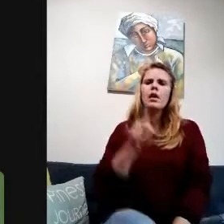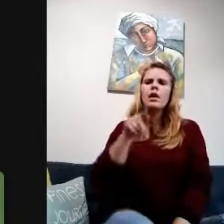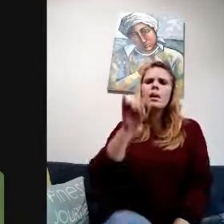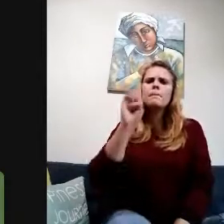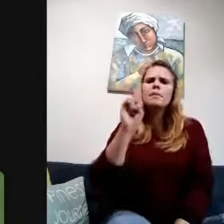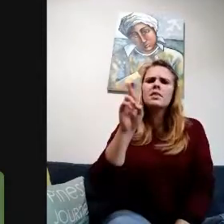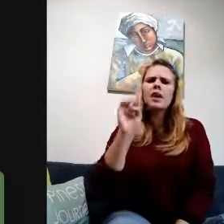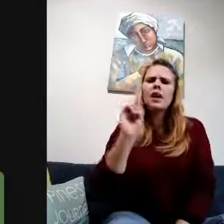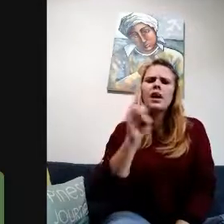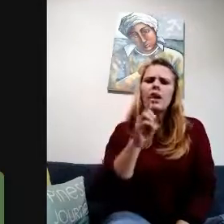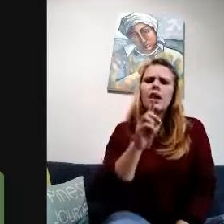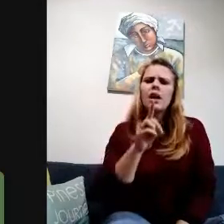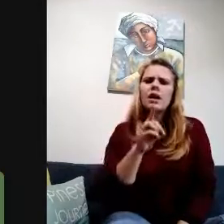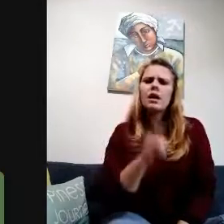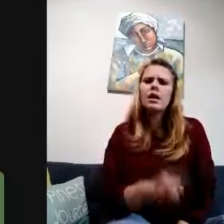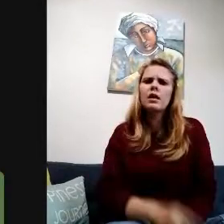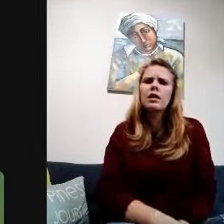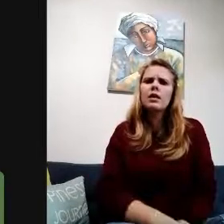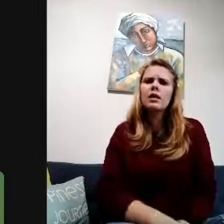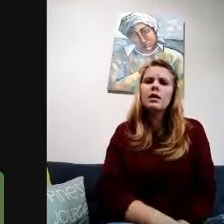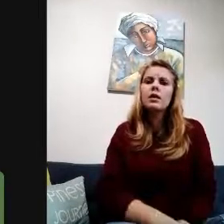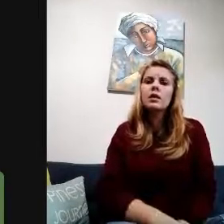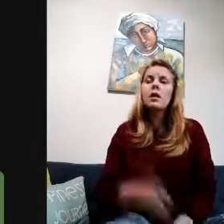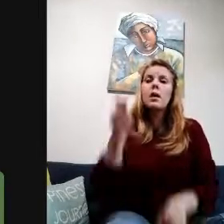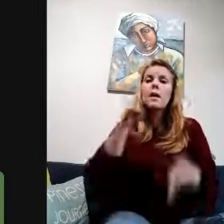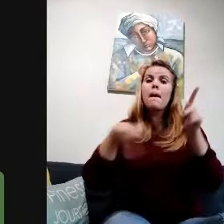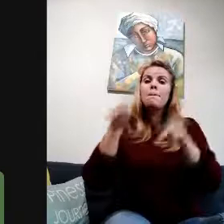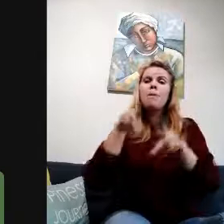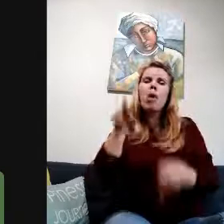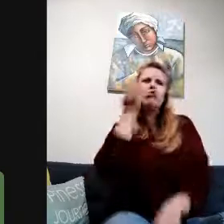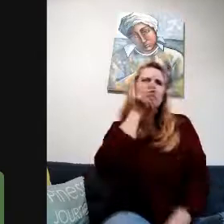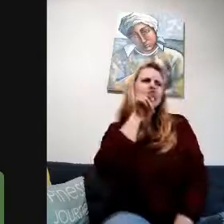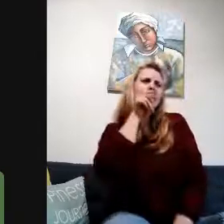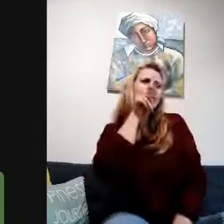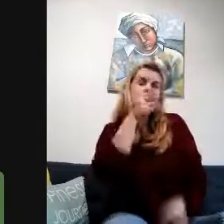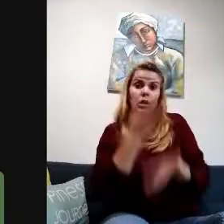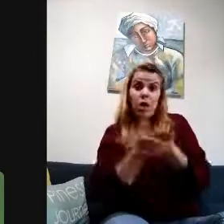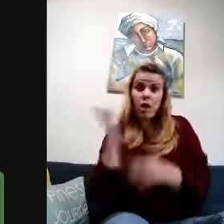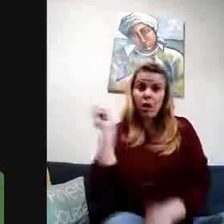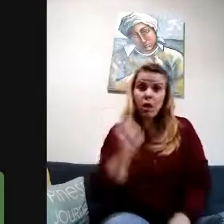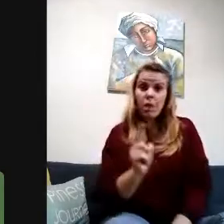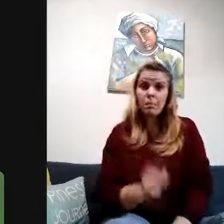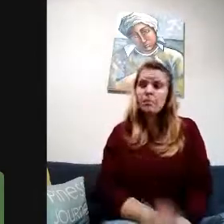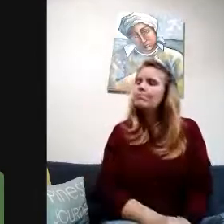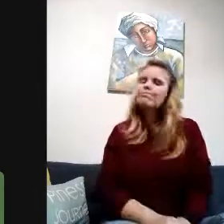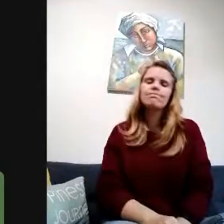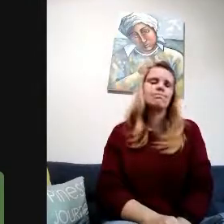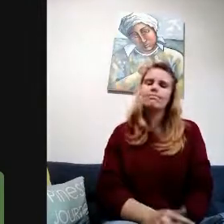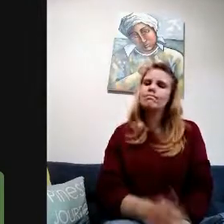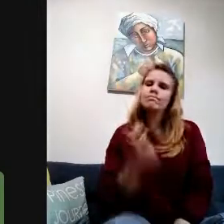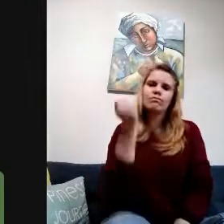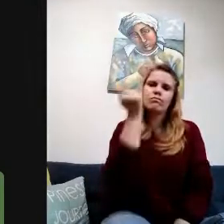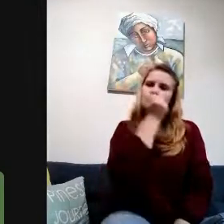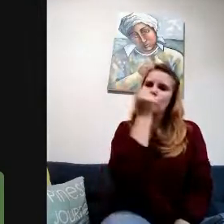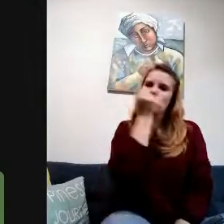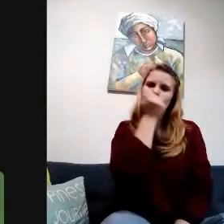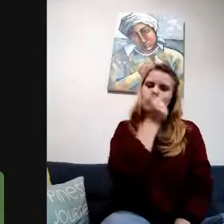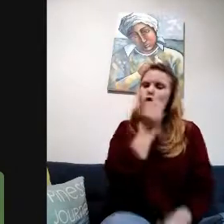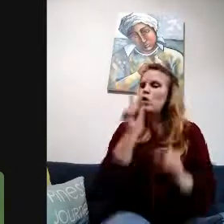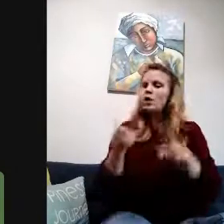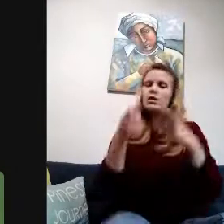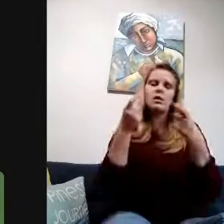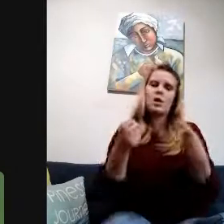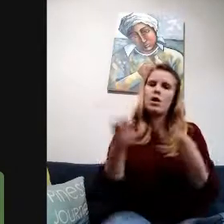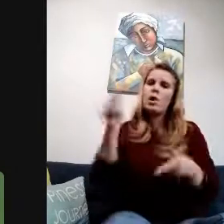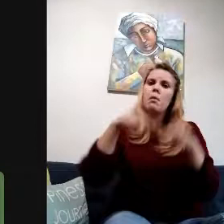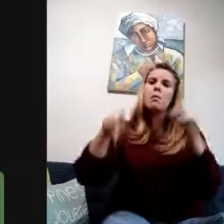but are spectators allowed? Under no circumstances are any spectators allowed.